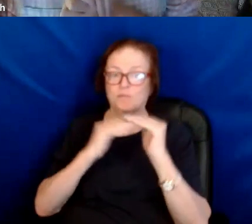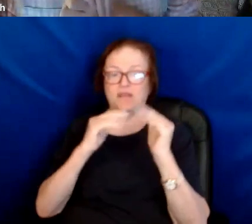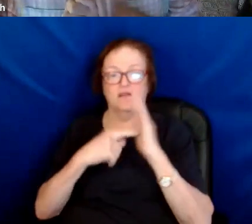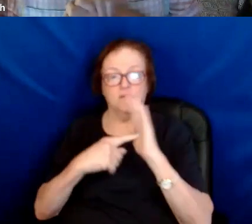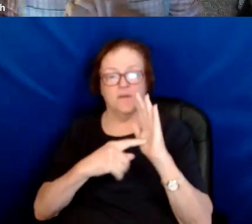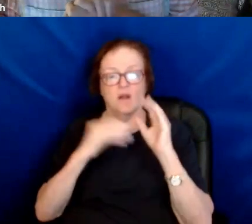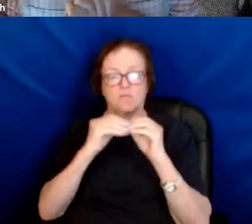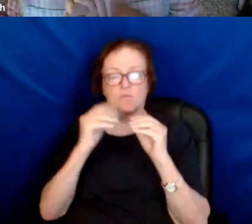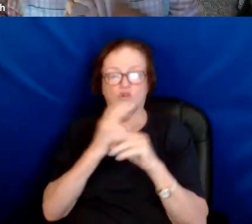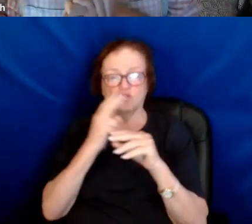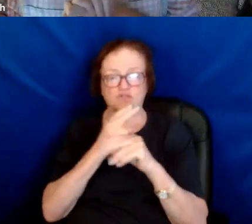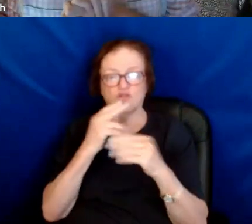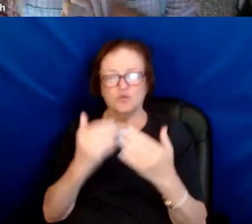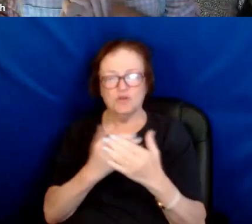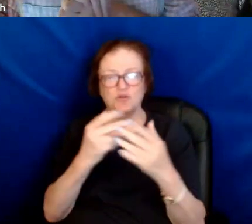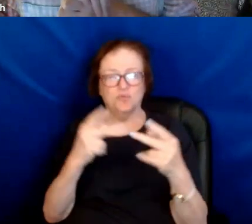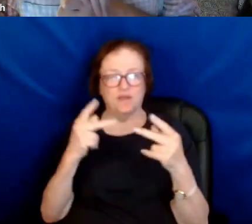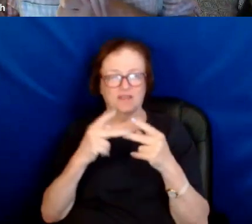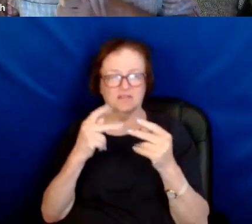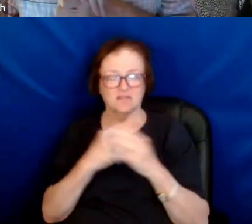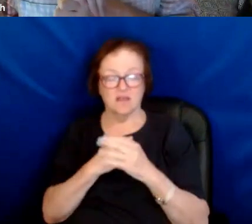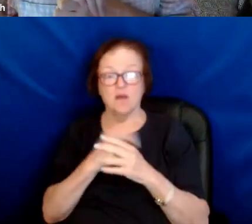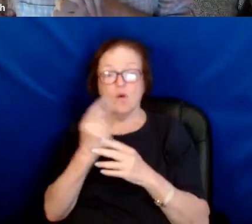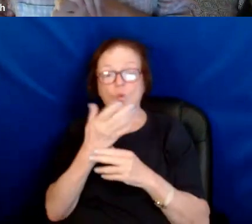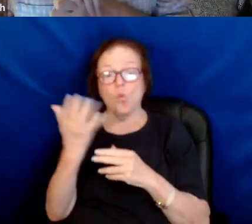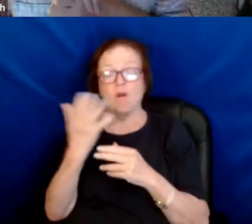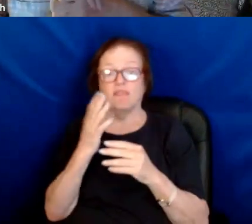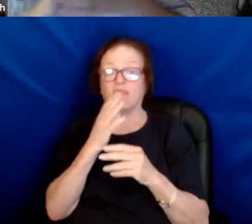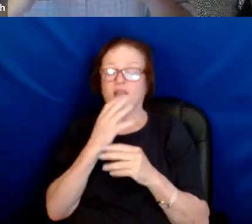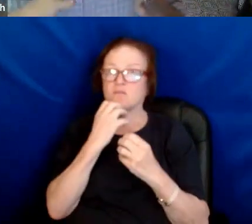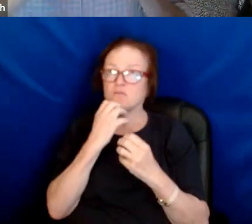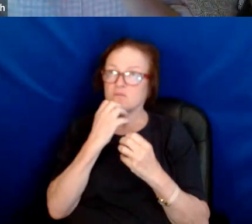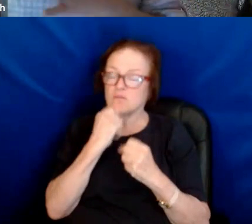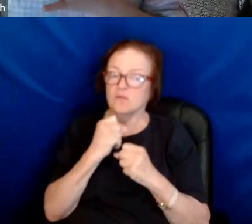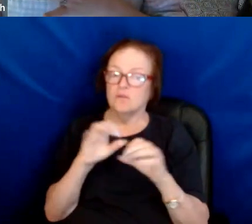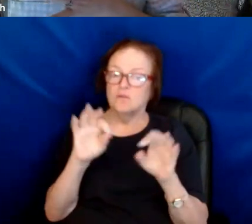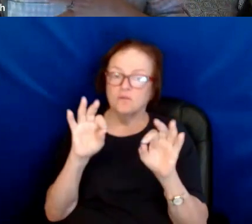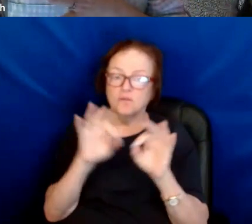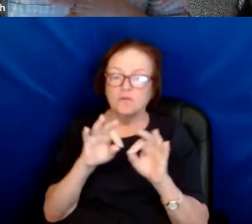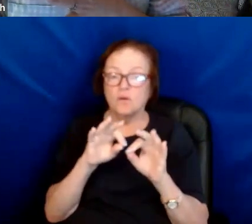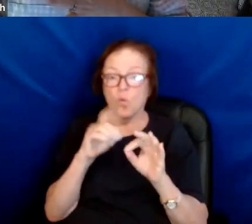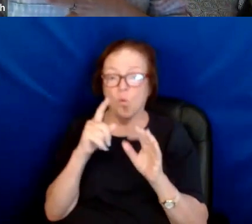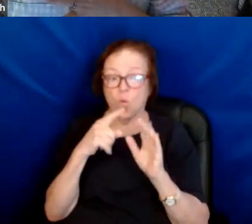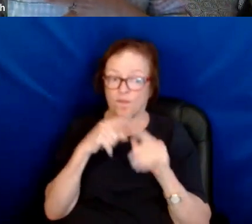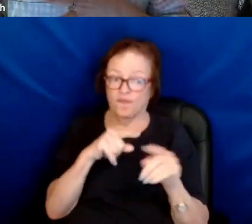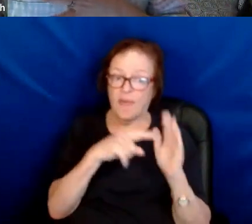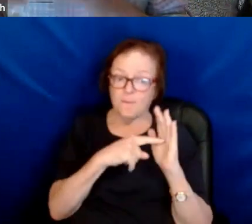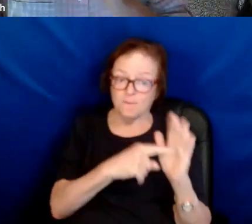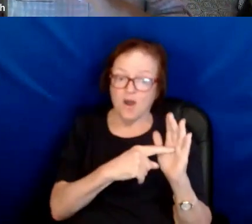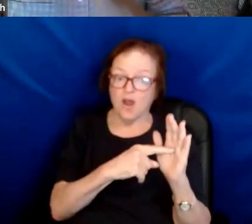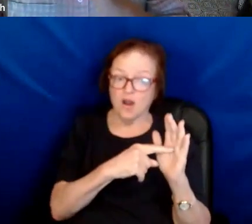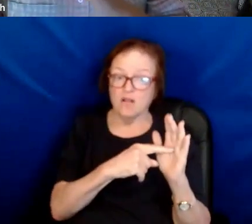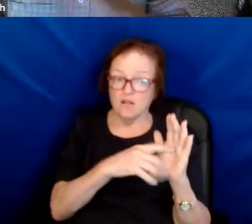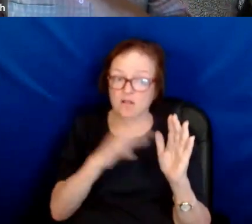place. But one thing that has been invaluable is, while the model needs to be a little bit simplified, just like